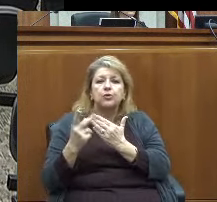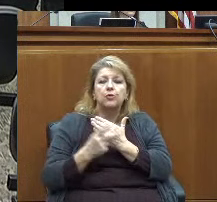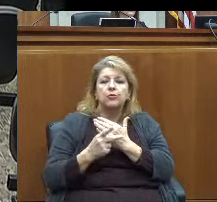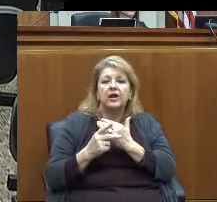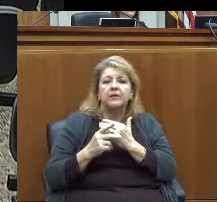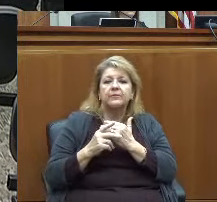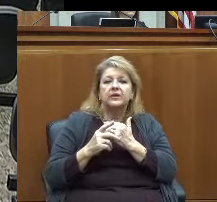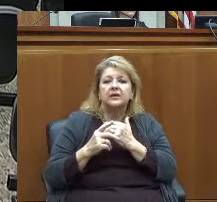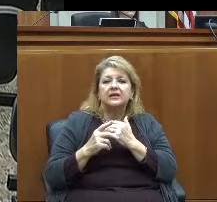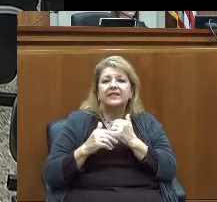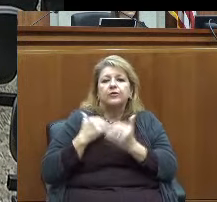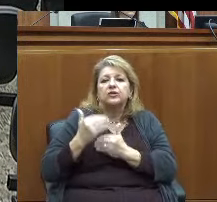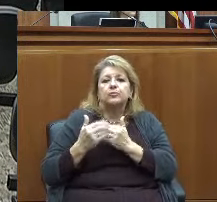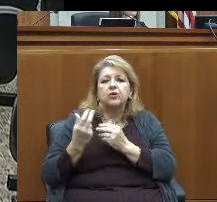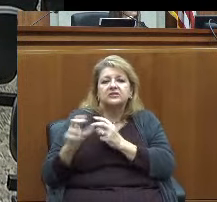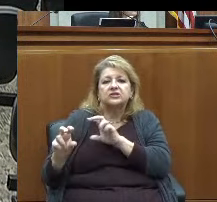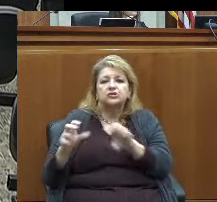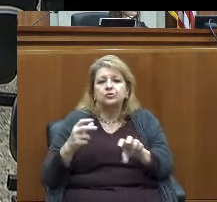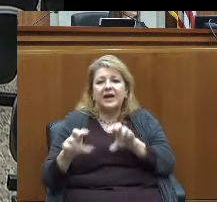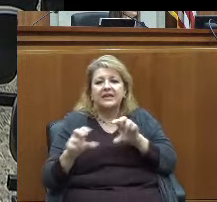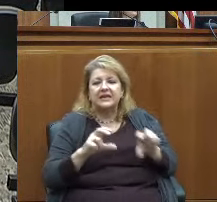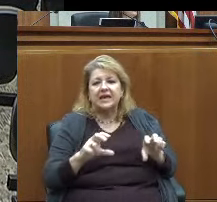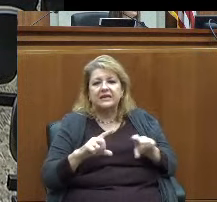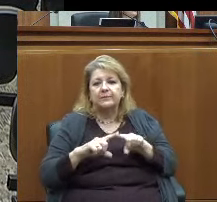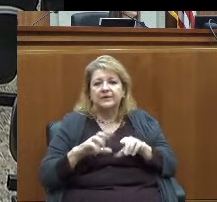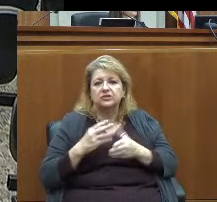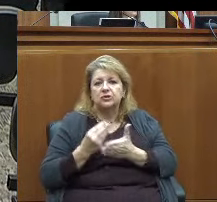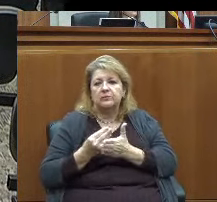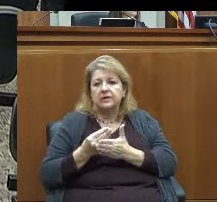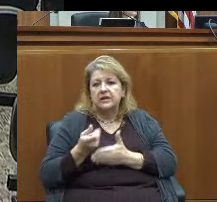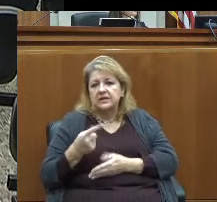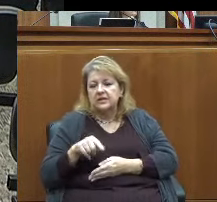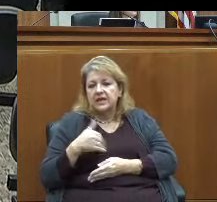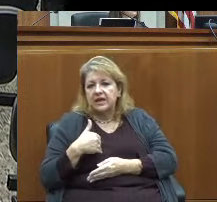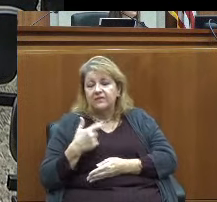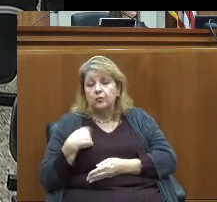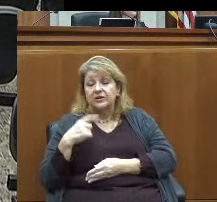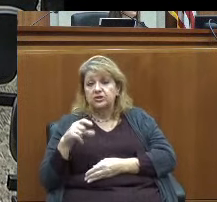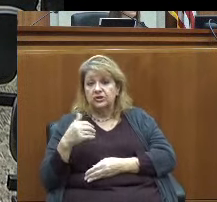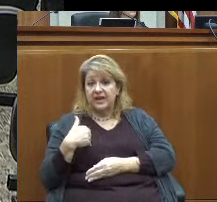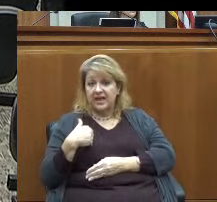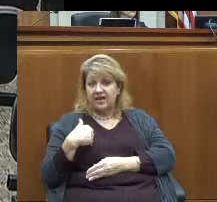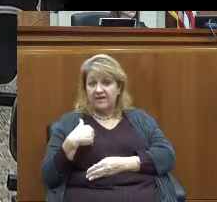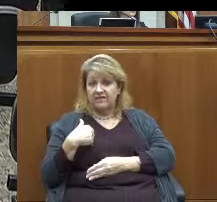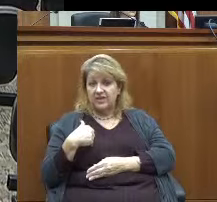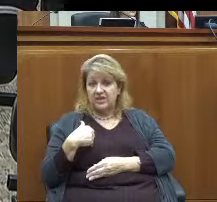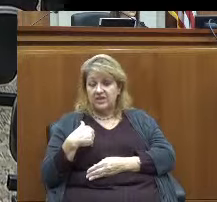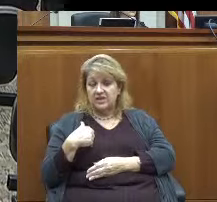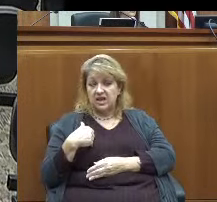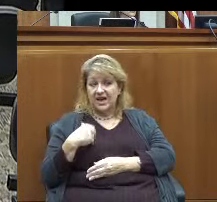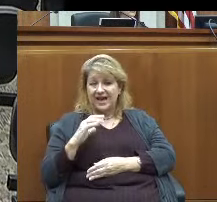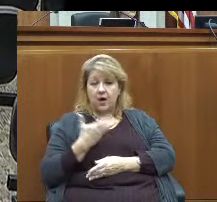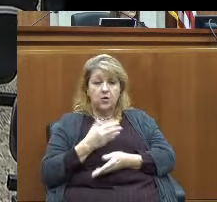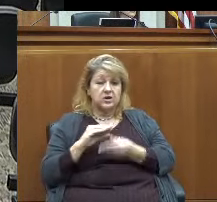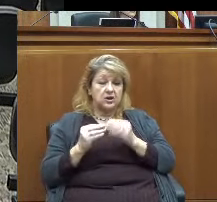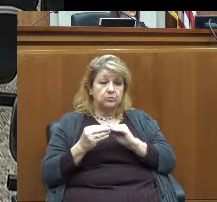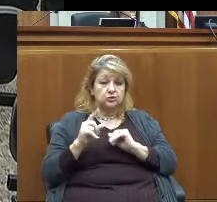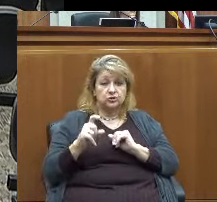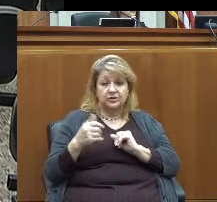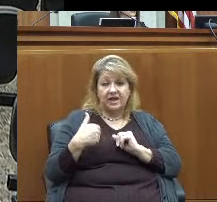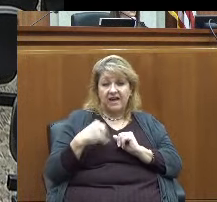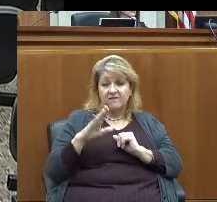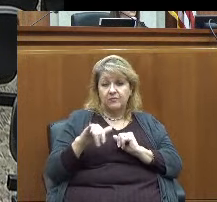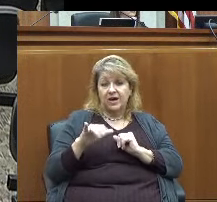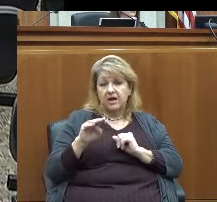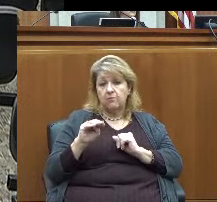is in the process of allocating those funds based on the amount of money they have. So we should have initial numbers, I would say, by our